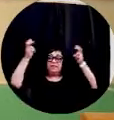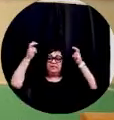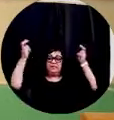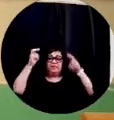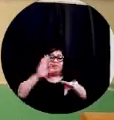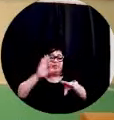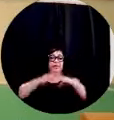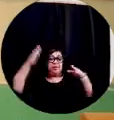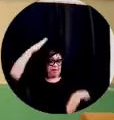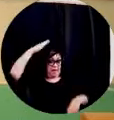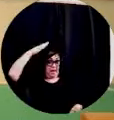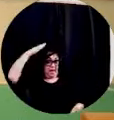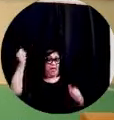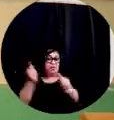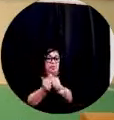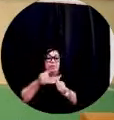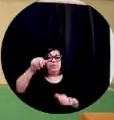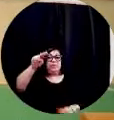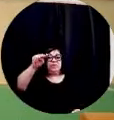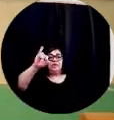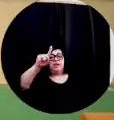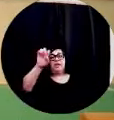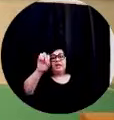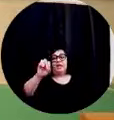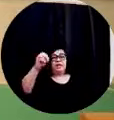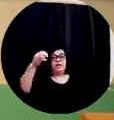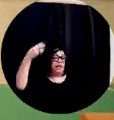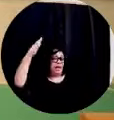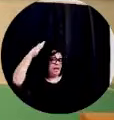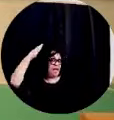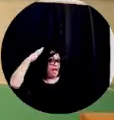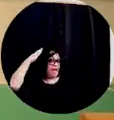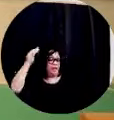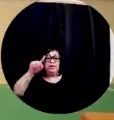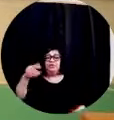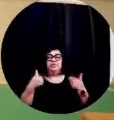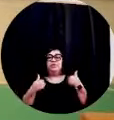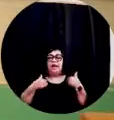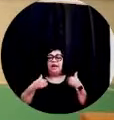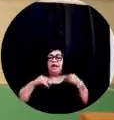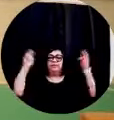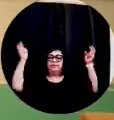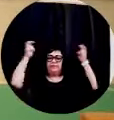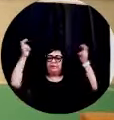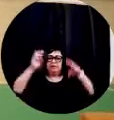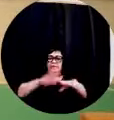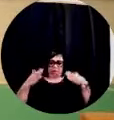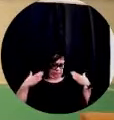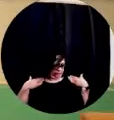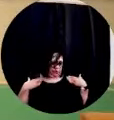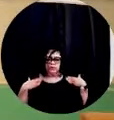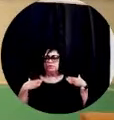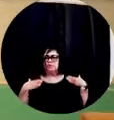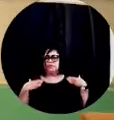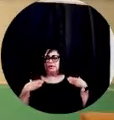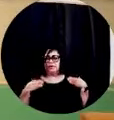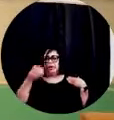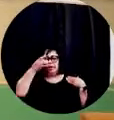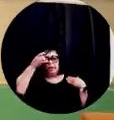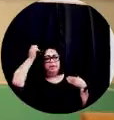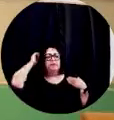amen? You have victory on your shirt or your hoodie. You have victory on your feet with Nike